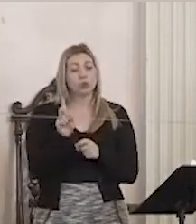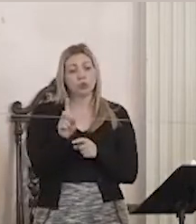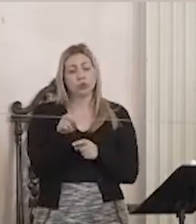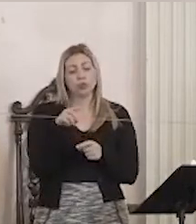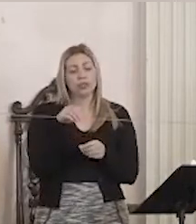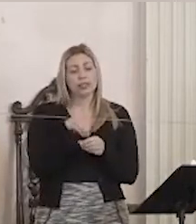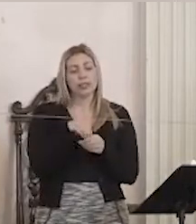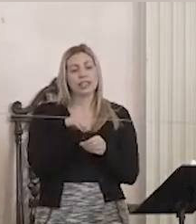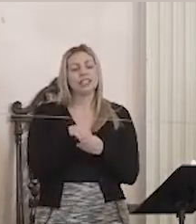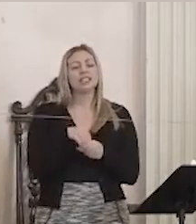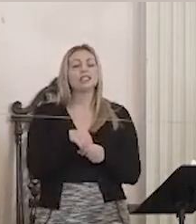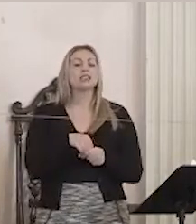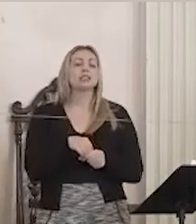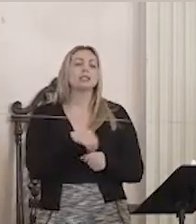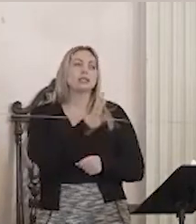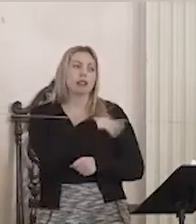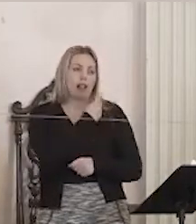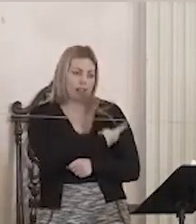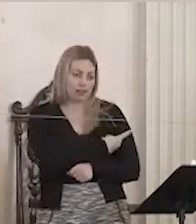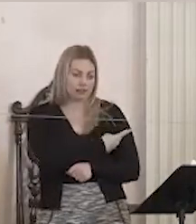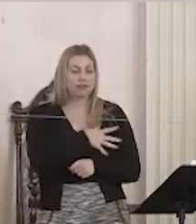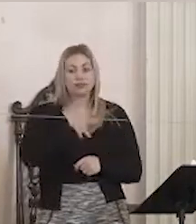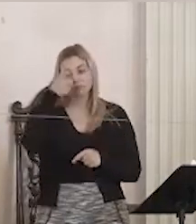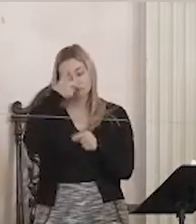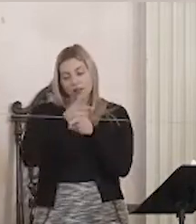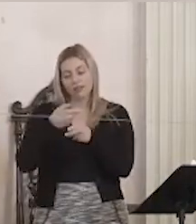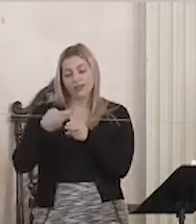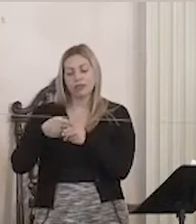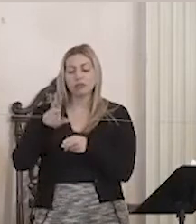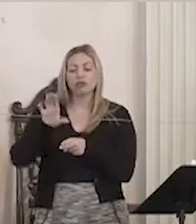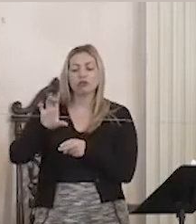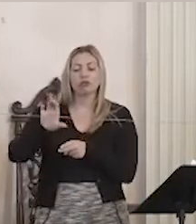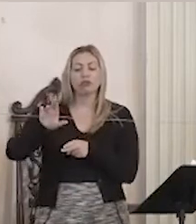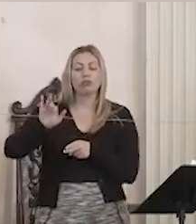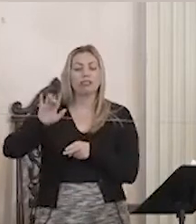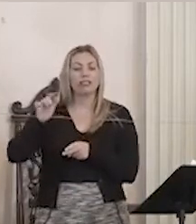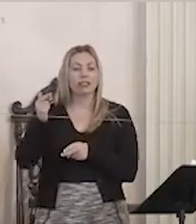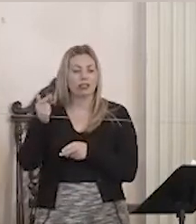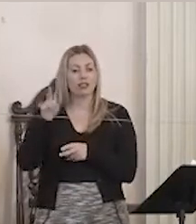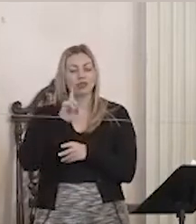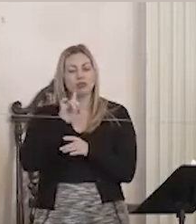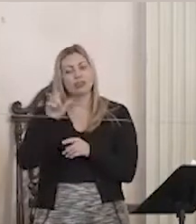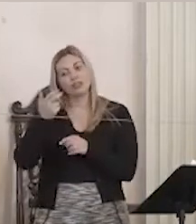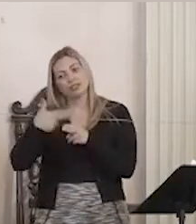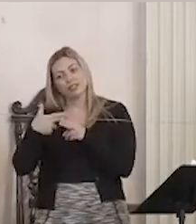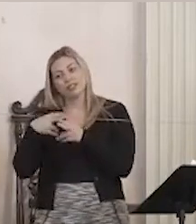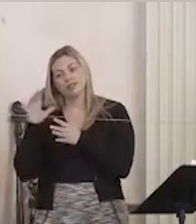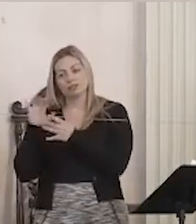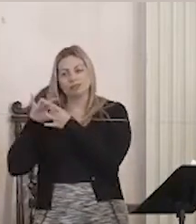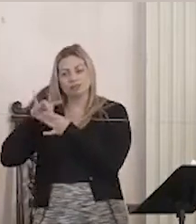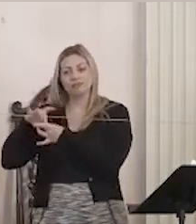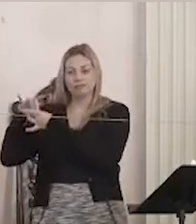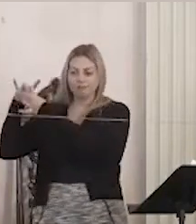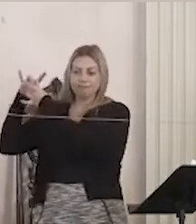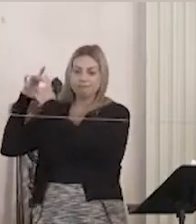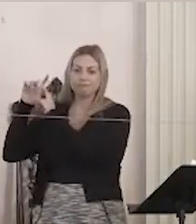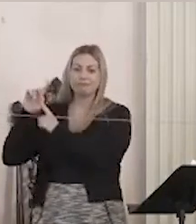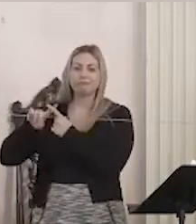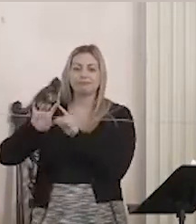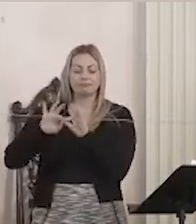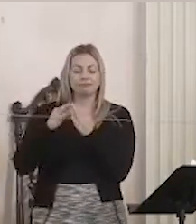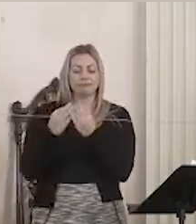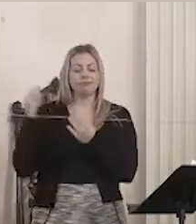of Kyle in Scotland. And my brother's name is Craig, another name that then continued in the family.